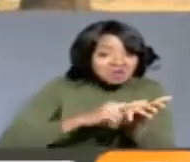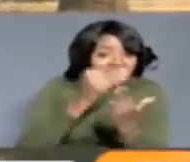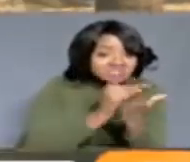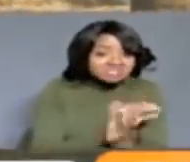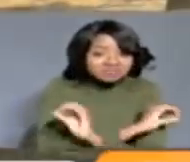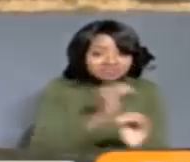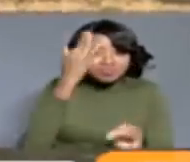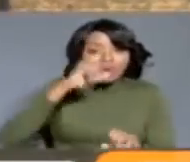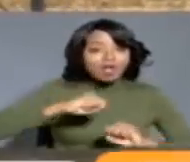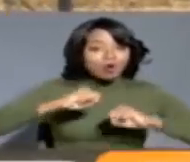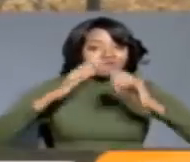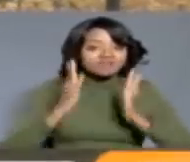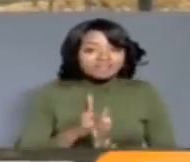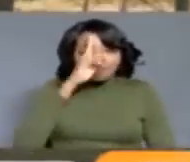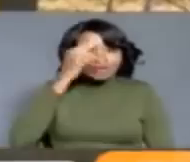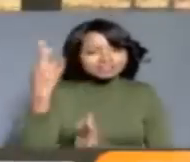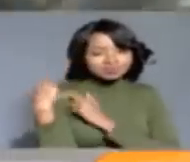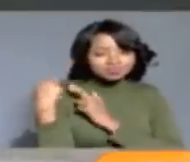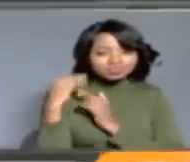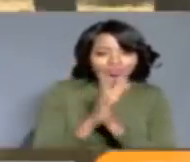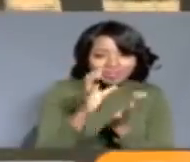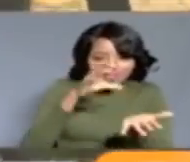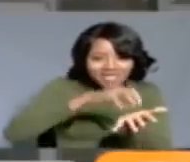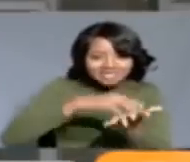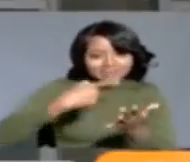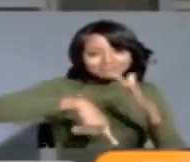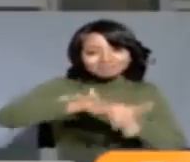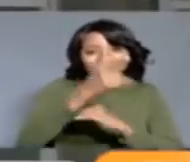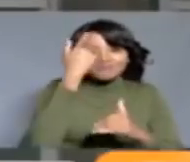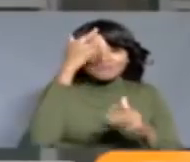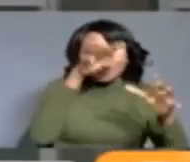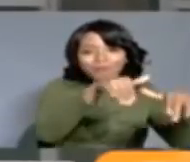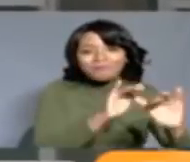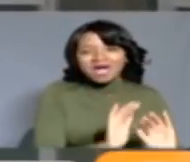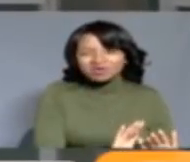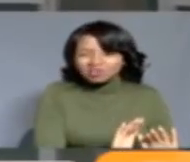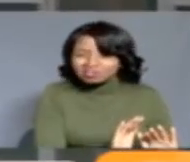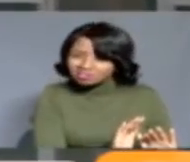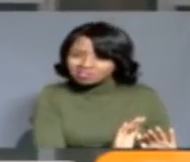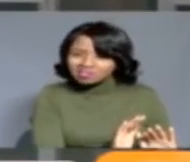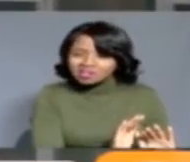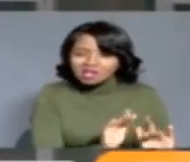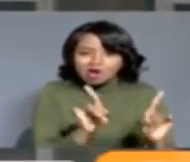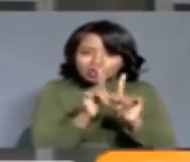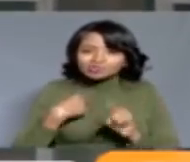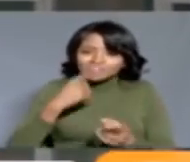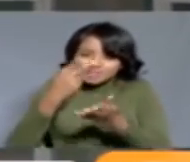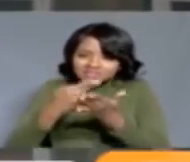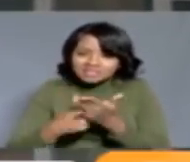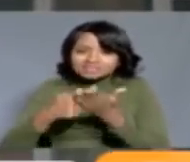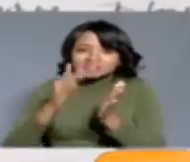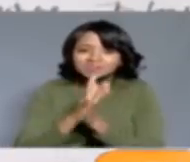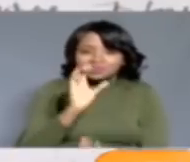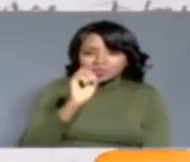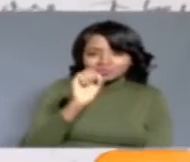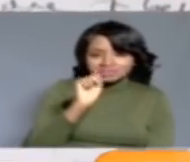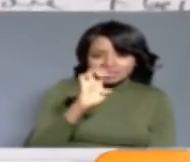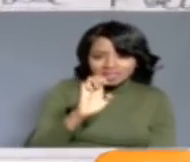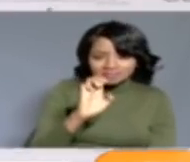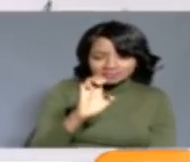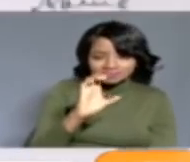the officer handling the case had gone to attend a funeral. We spoke to the deputy OCS who was in charge of the station at the